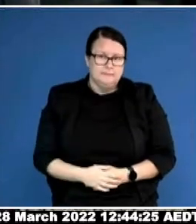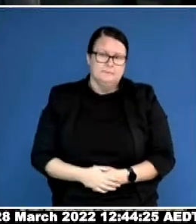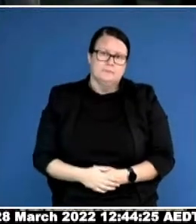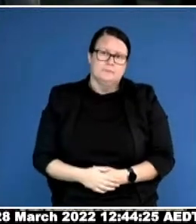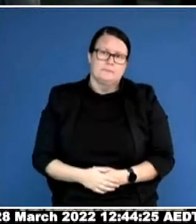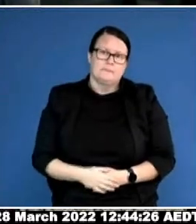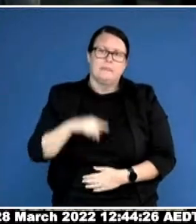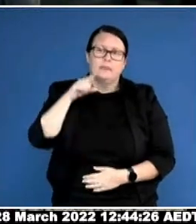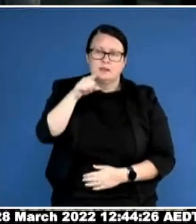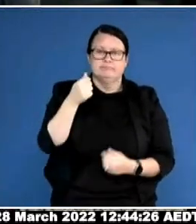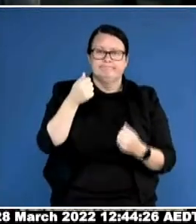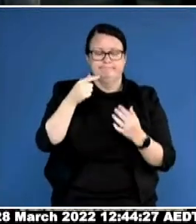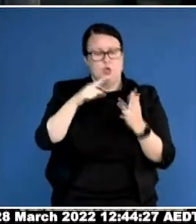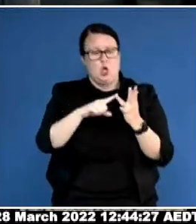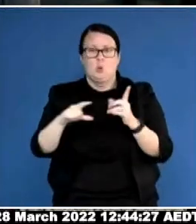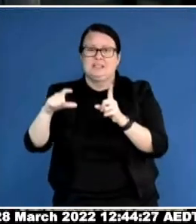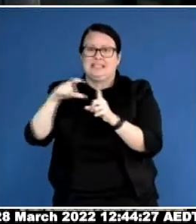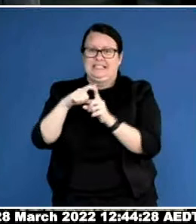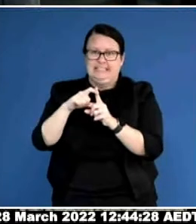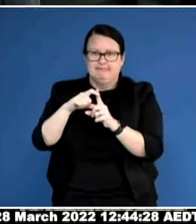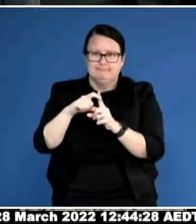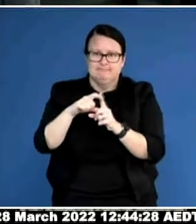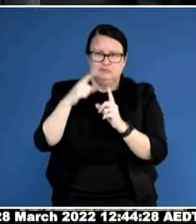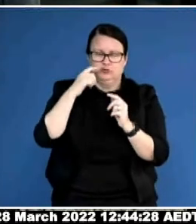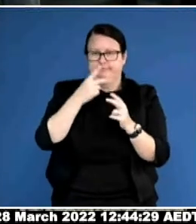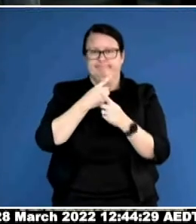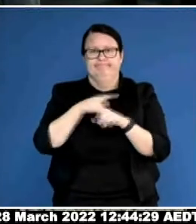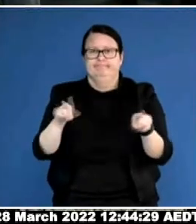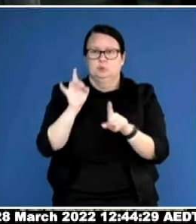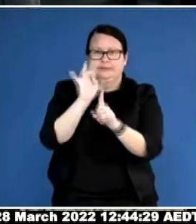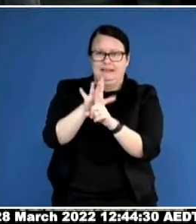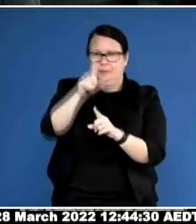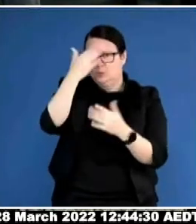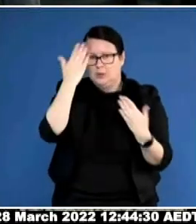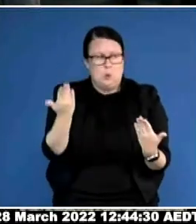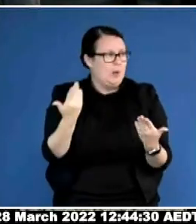overdose. You didn't know any other way out at that time.